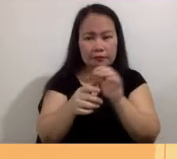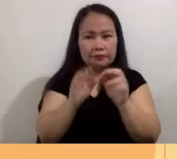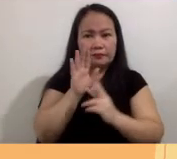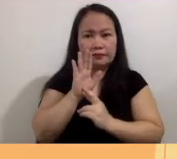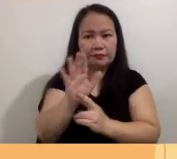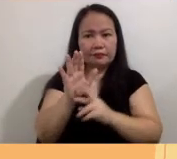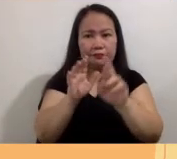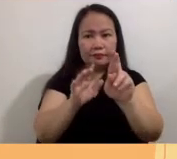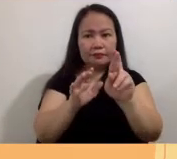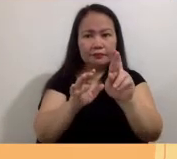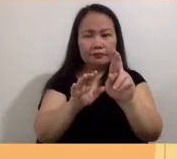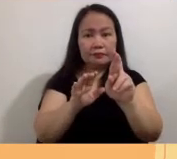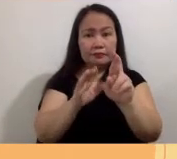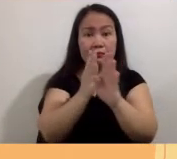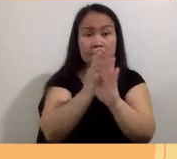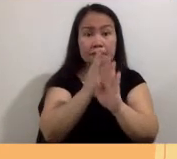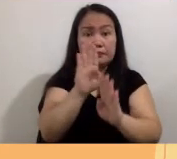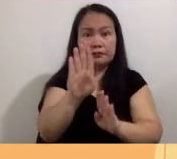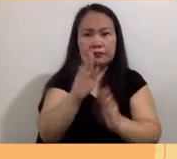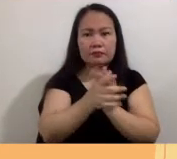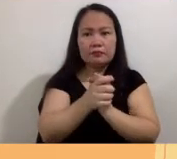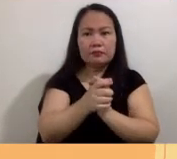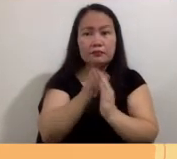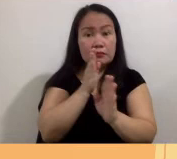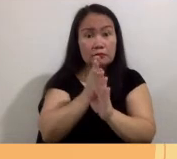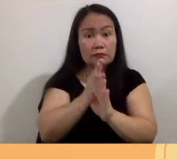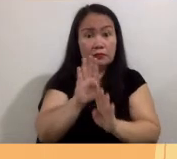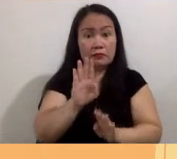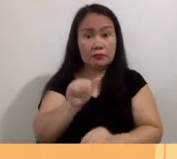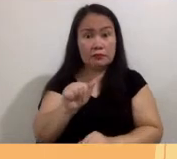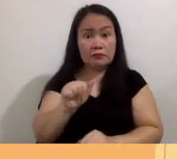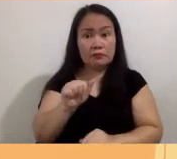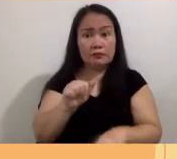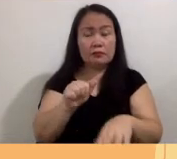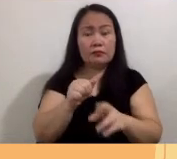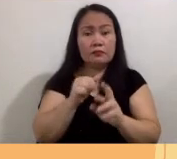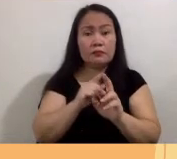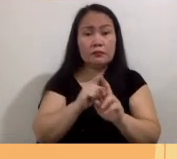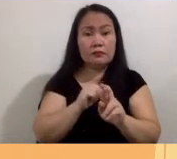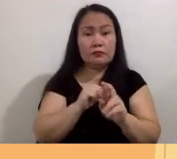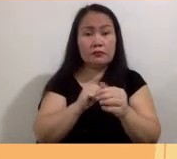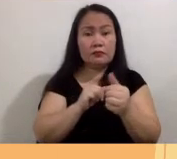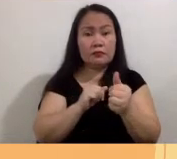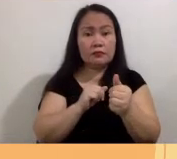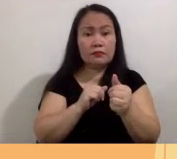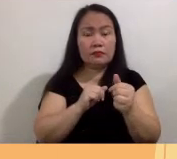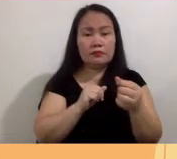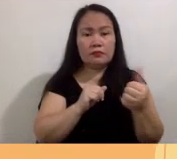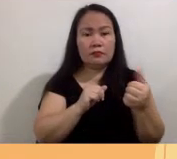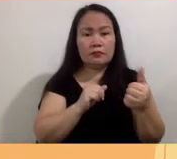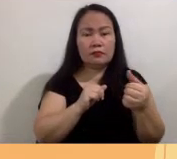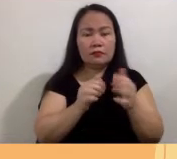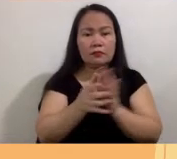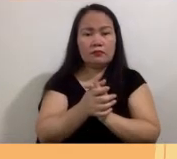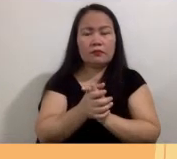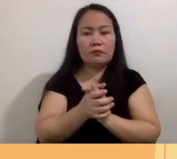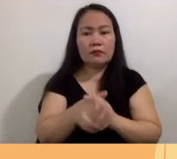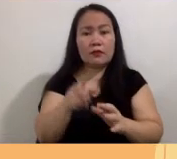will represent this as R. And then, rate ni bus A, R plus 10. Since si bus A ay